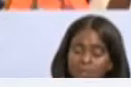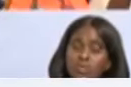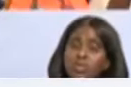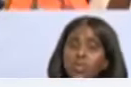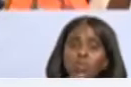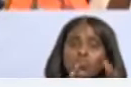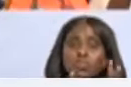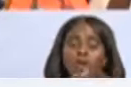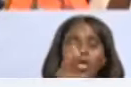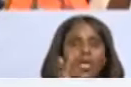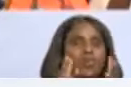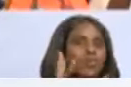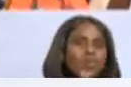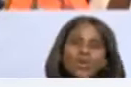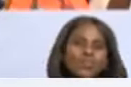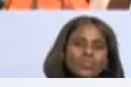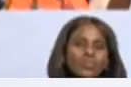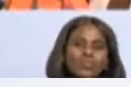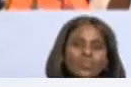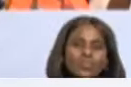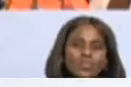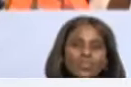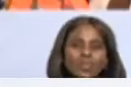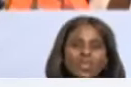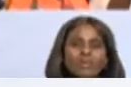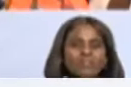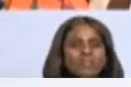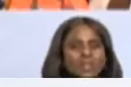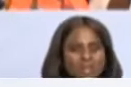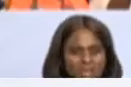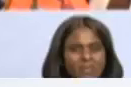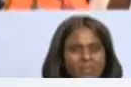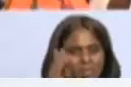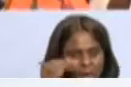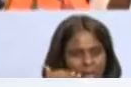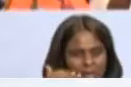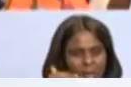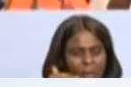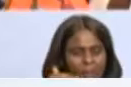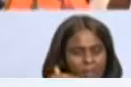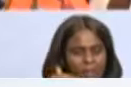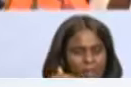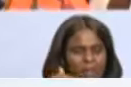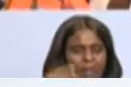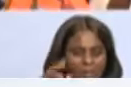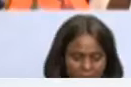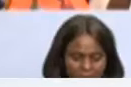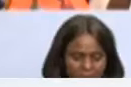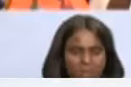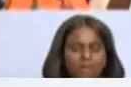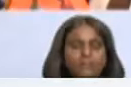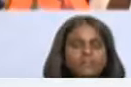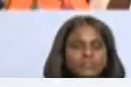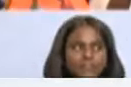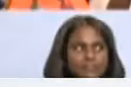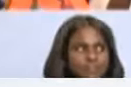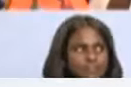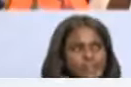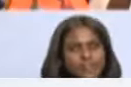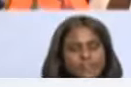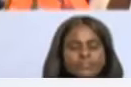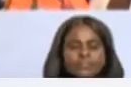the world evolves, because it will destroy things.